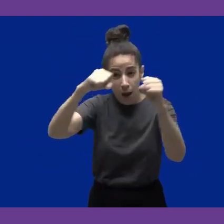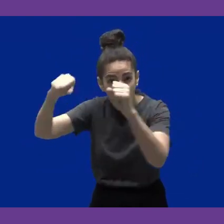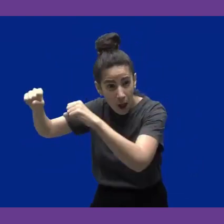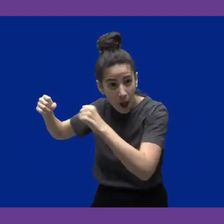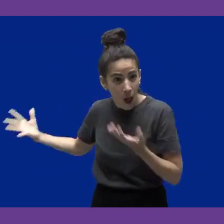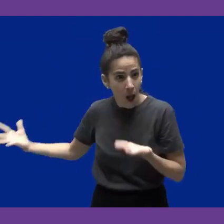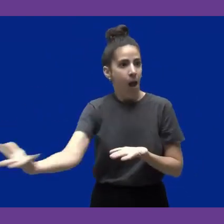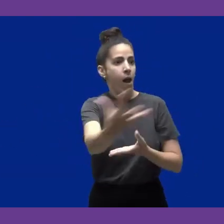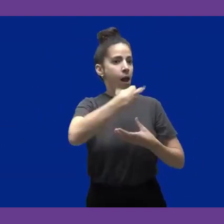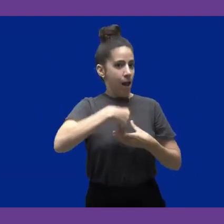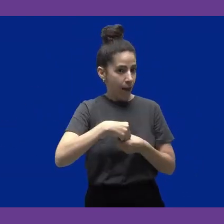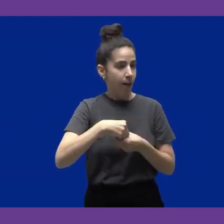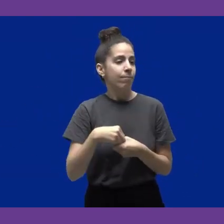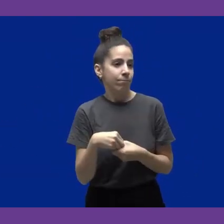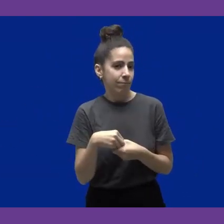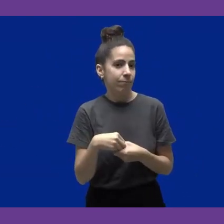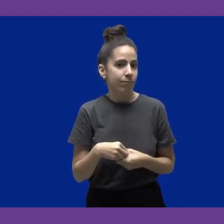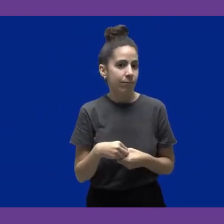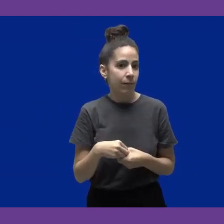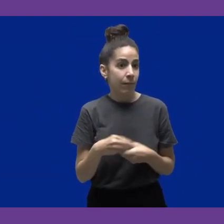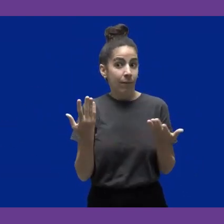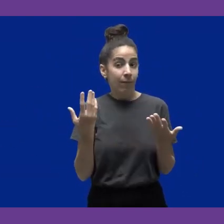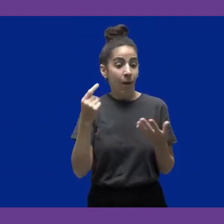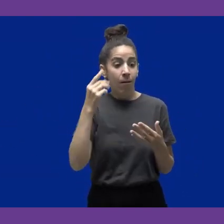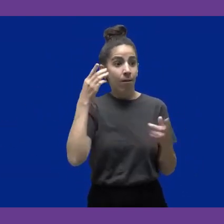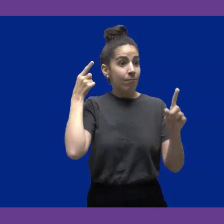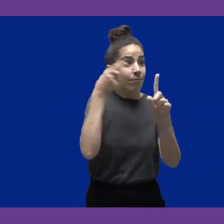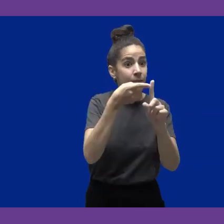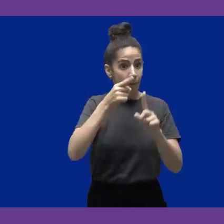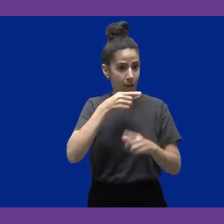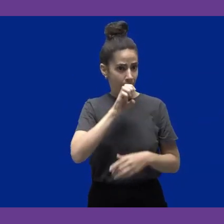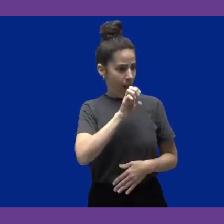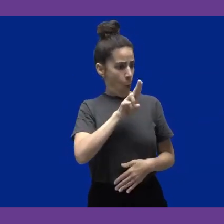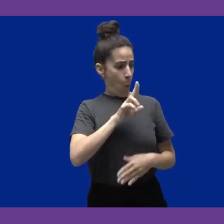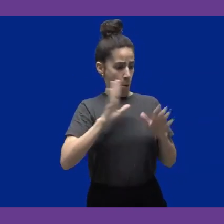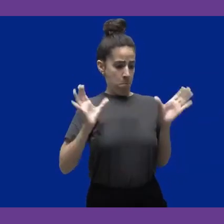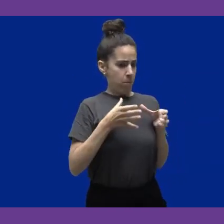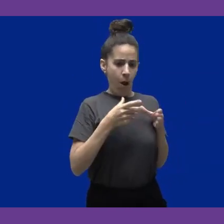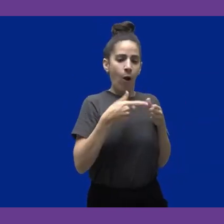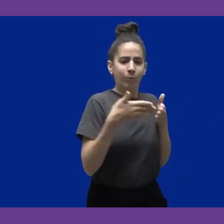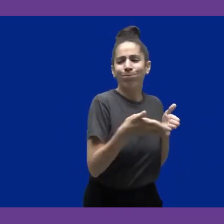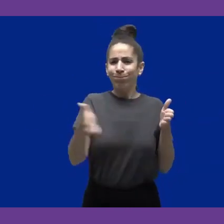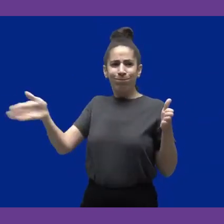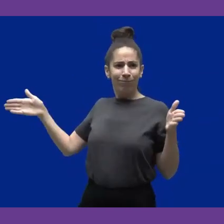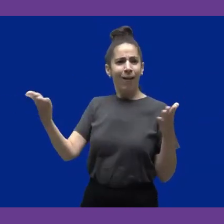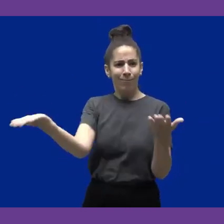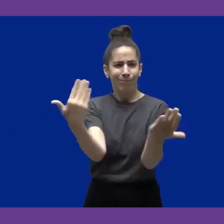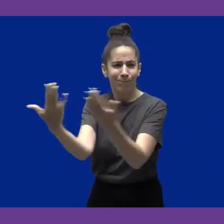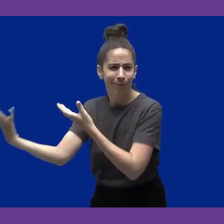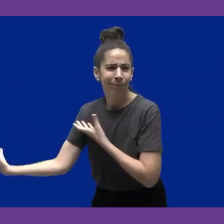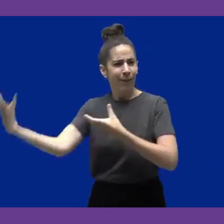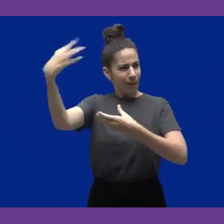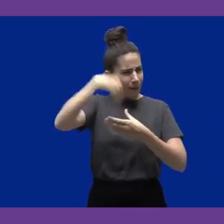broader. It's not only limited to the European Union, but it includes many other countries. And it's